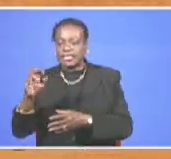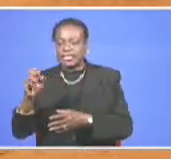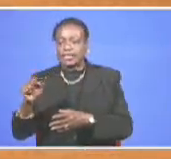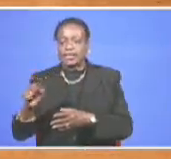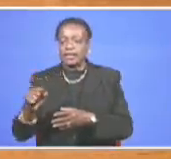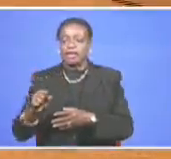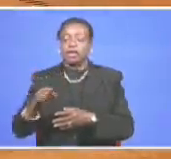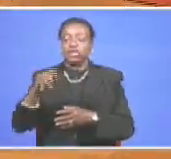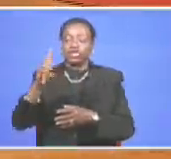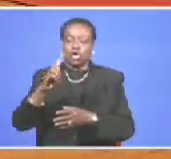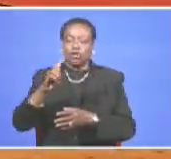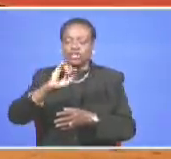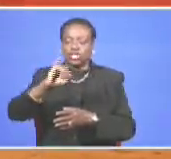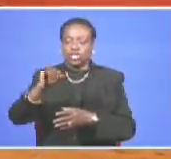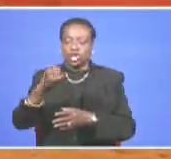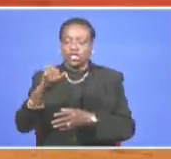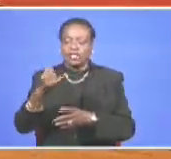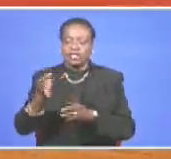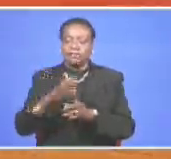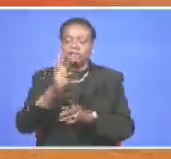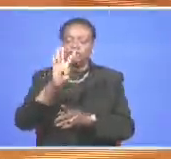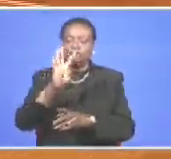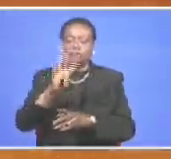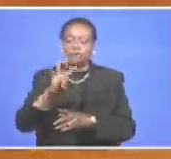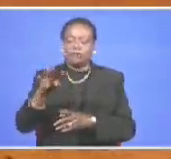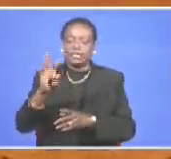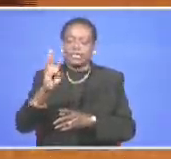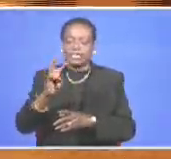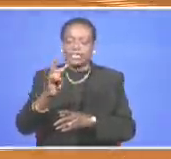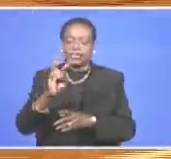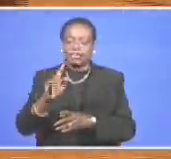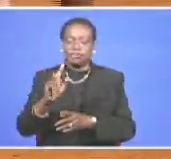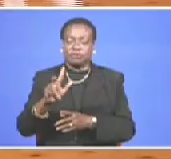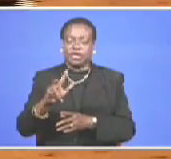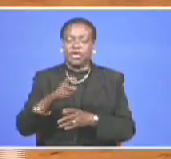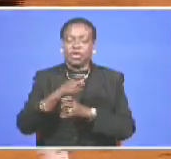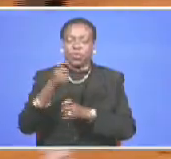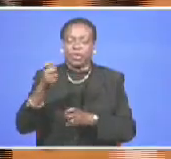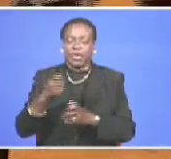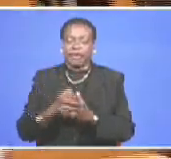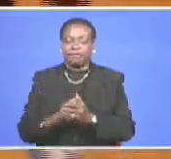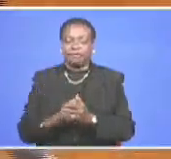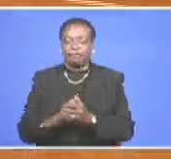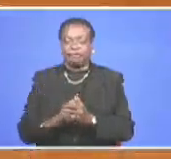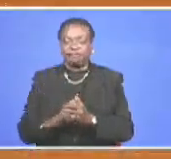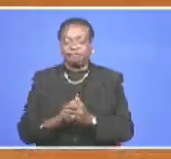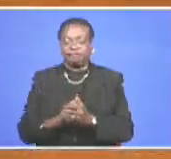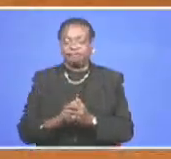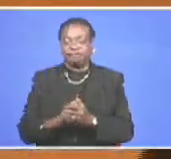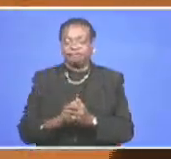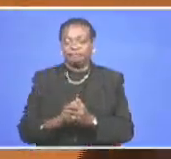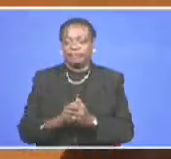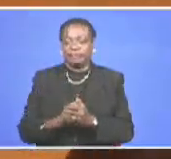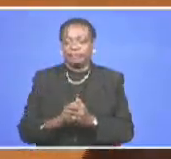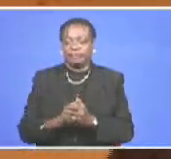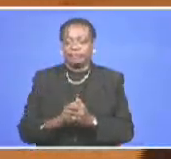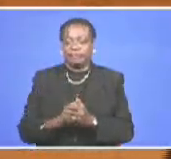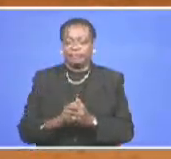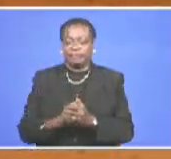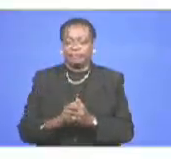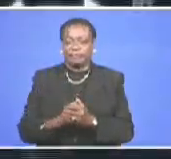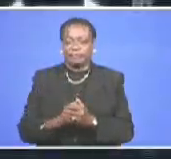Doris Johnson holding on for a 63-61 win behind 7 points from Josh Shepard.